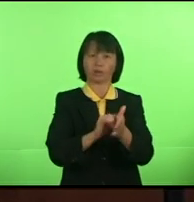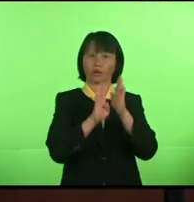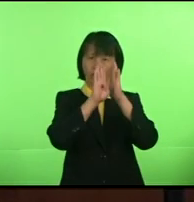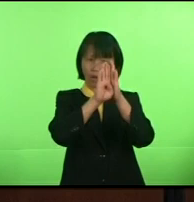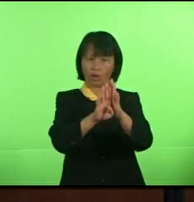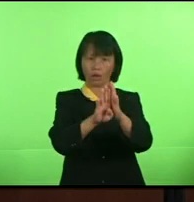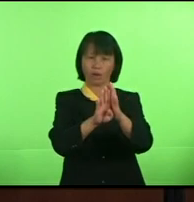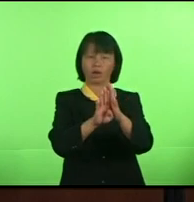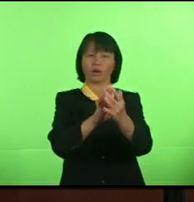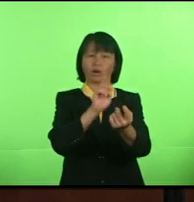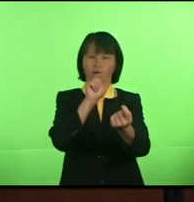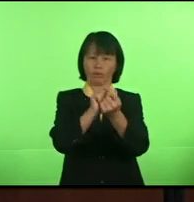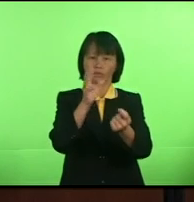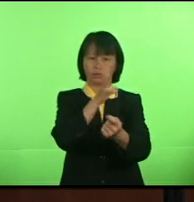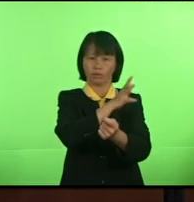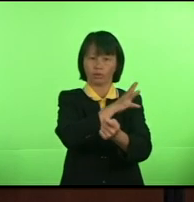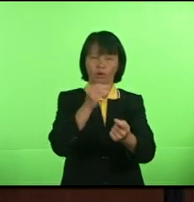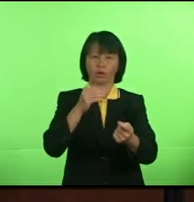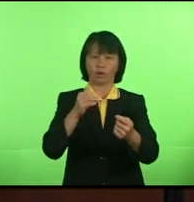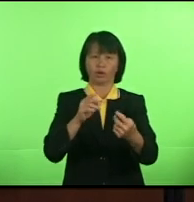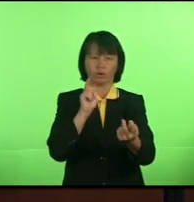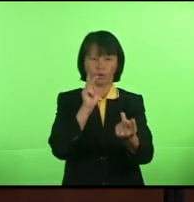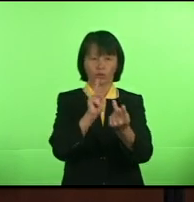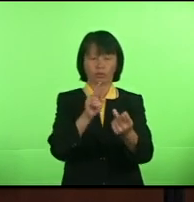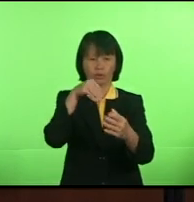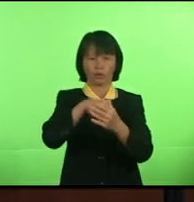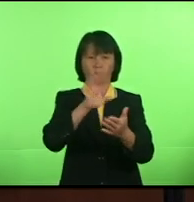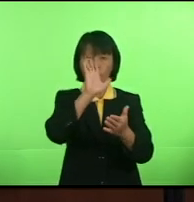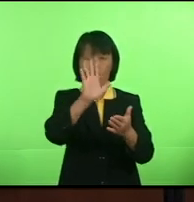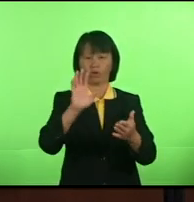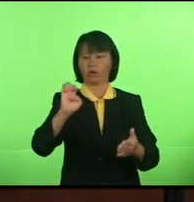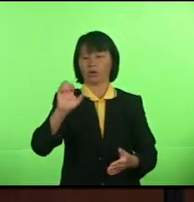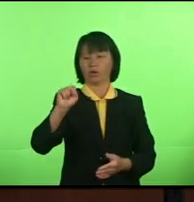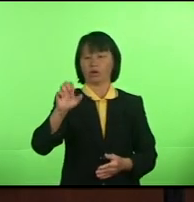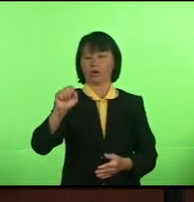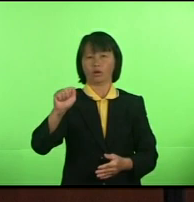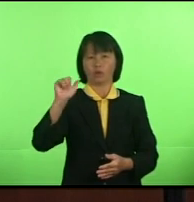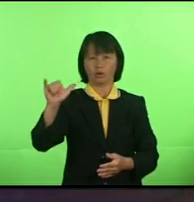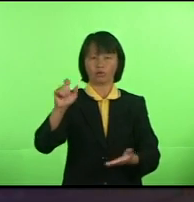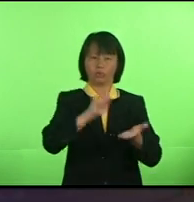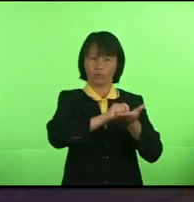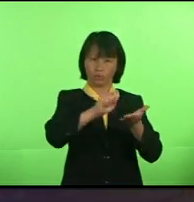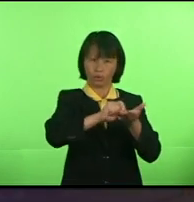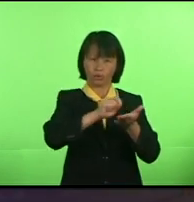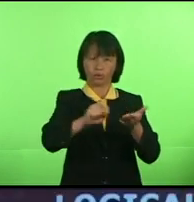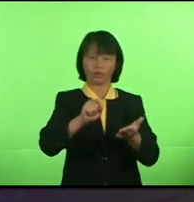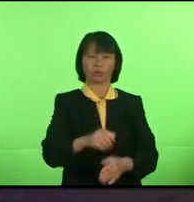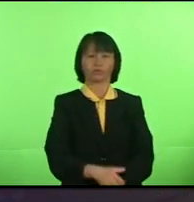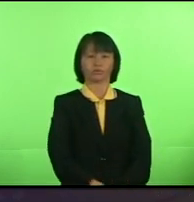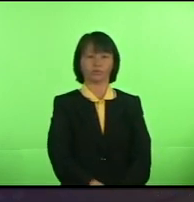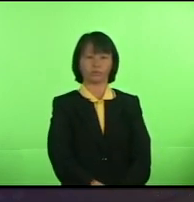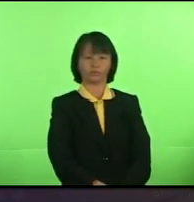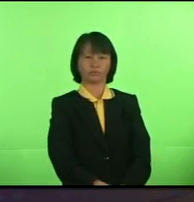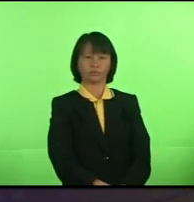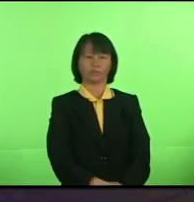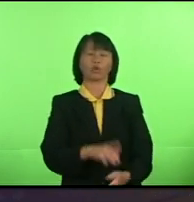is credible and valid in your essay writing. Okay, next, students. What